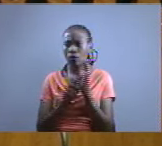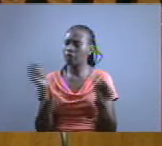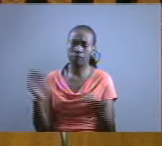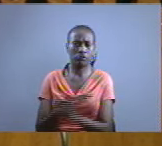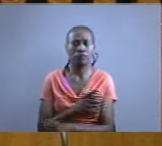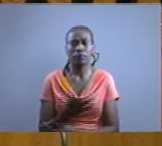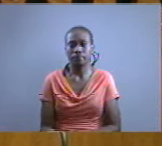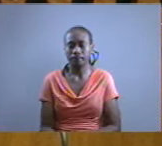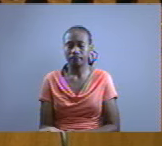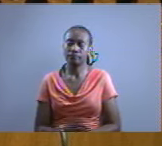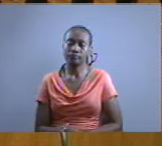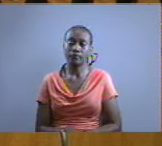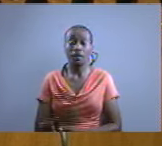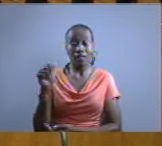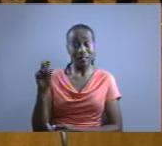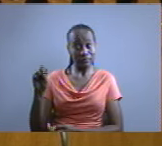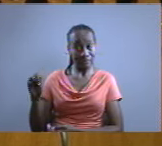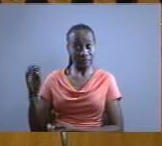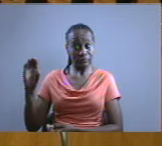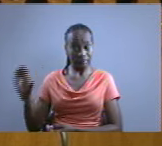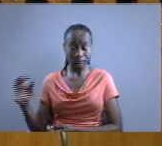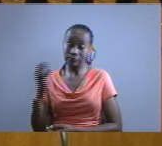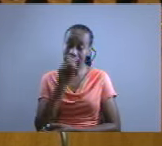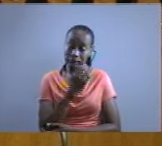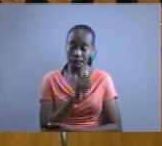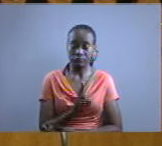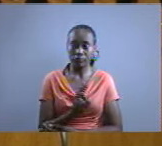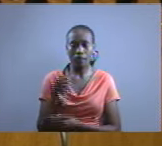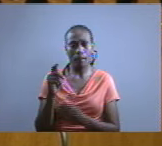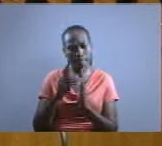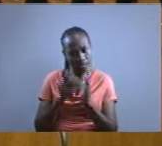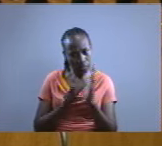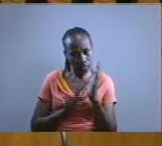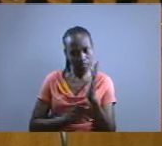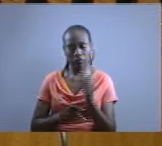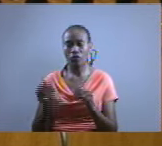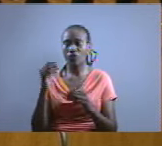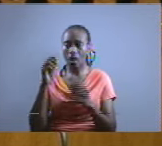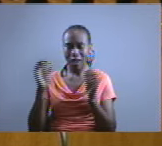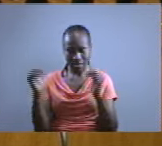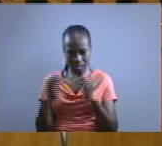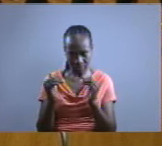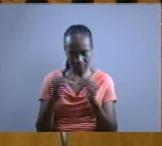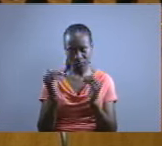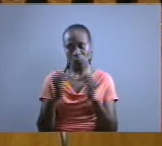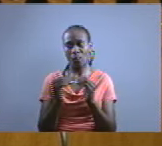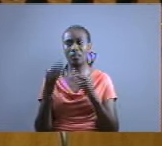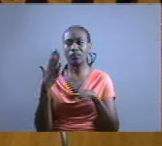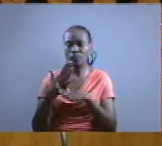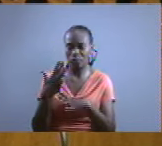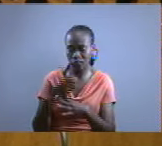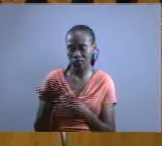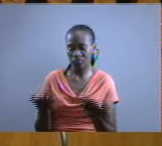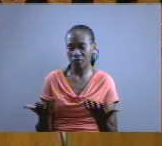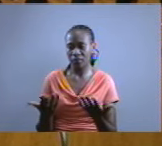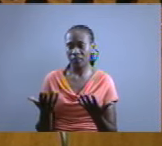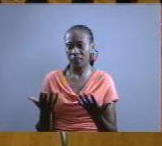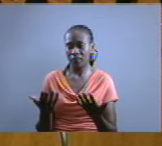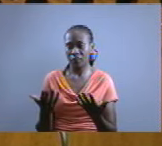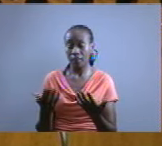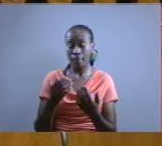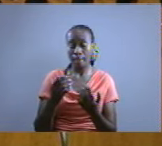The ANC argued that the principle of equal pay for work of equal value besides being part of our